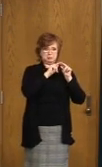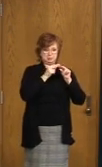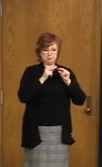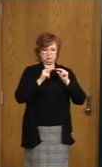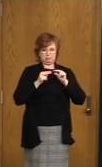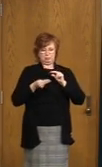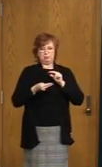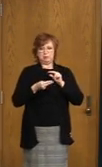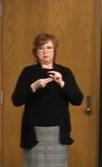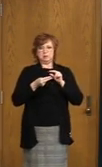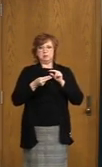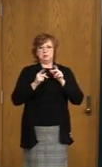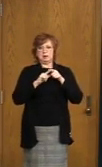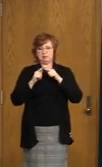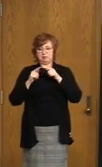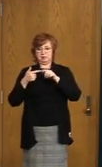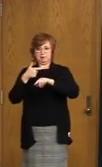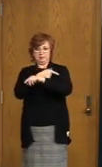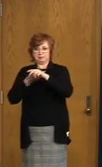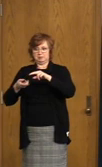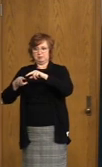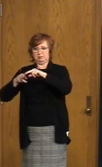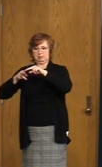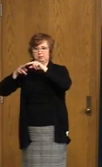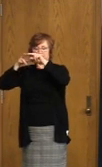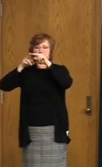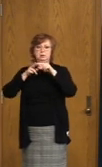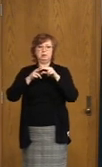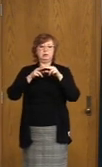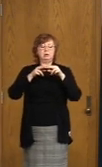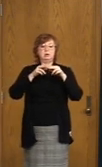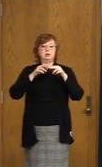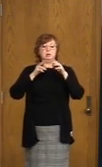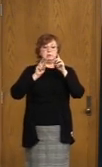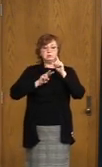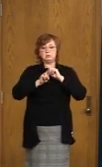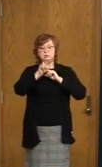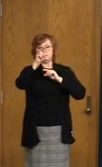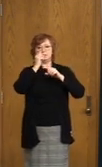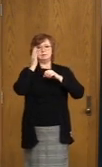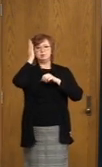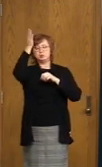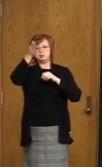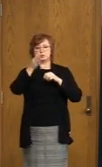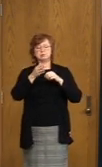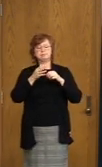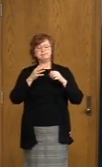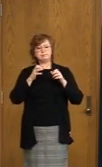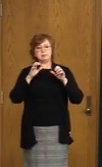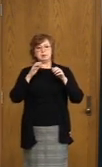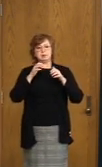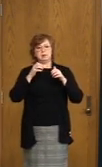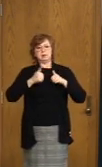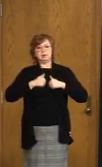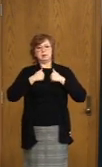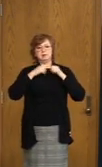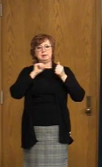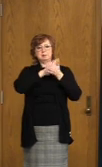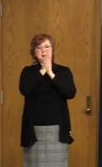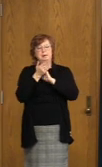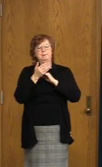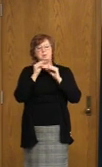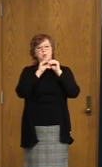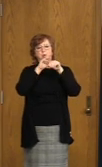vaccinated and that life can actually return to some degree of normal. Thank you so much for everything that you've done. Dr.